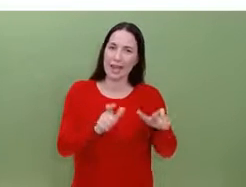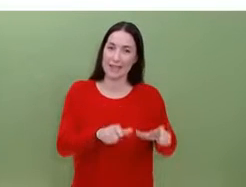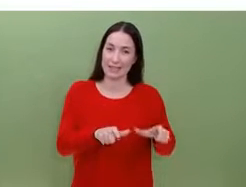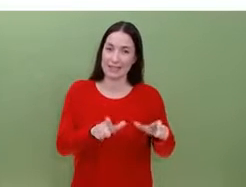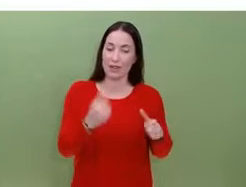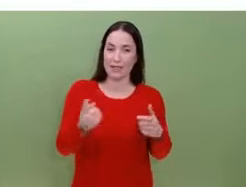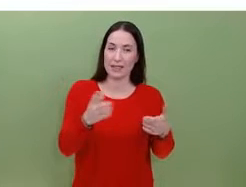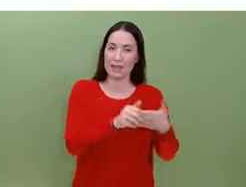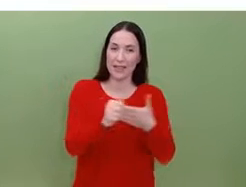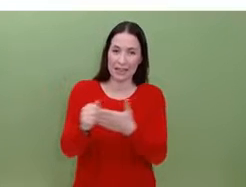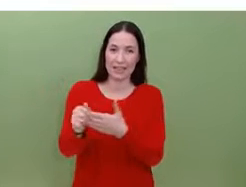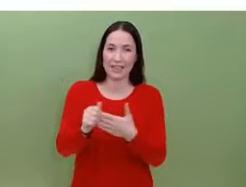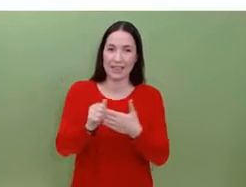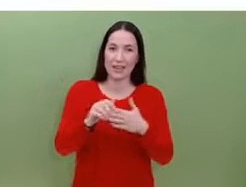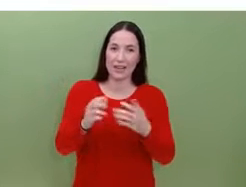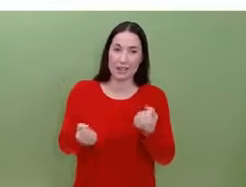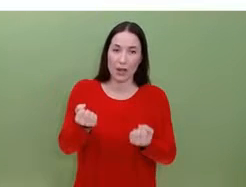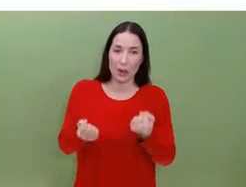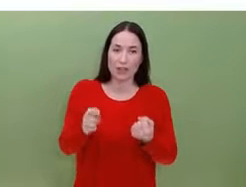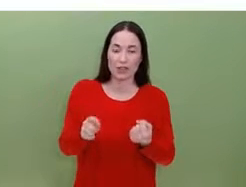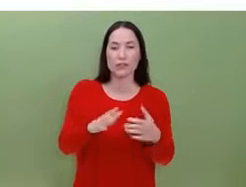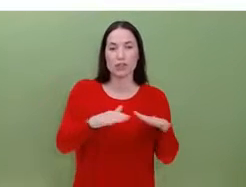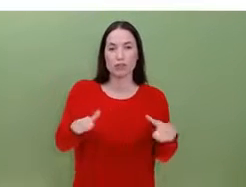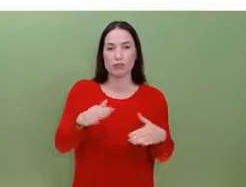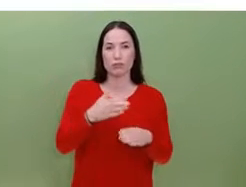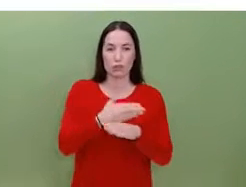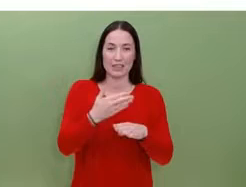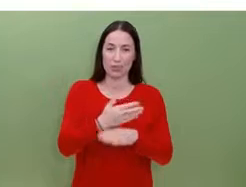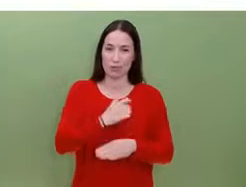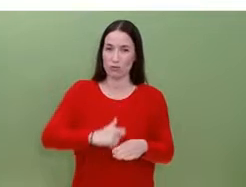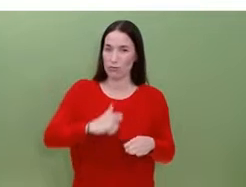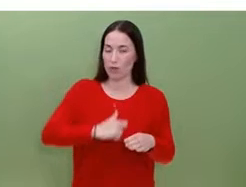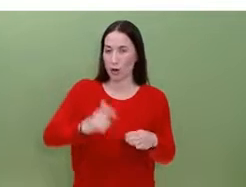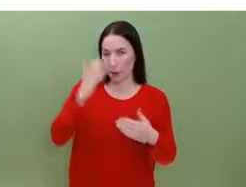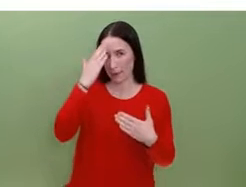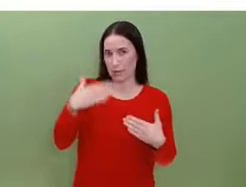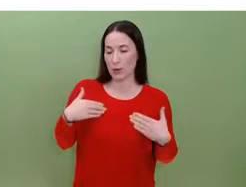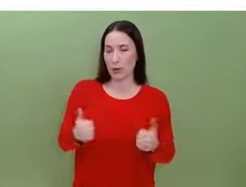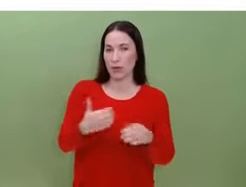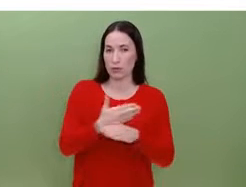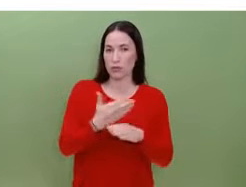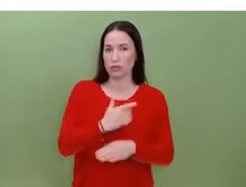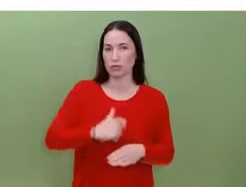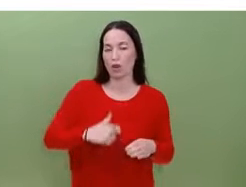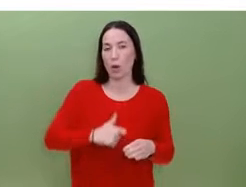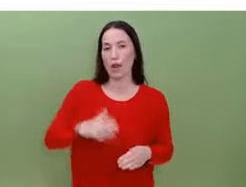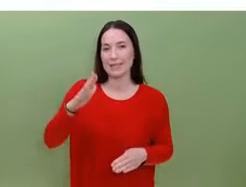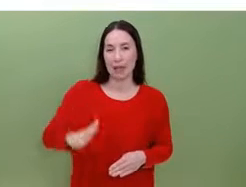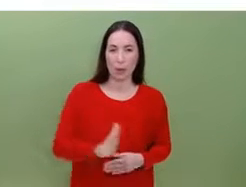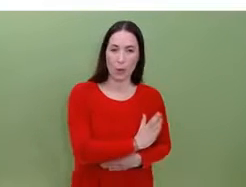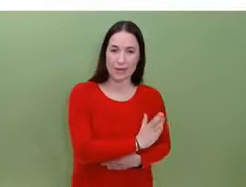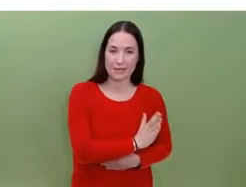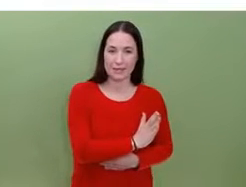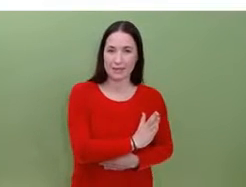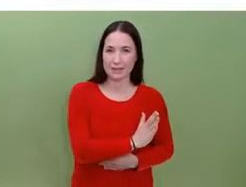of the children wellbeing practitioner role and the education mental health practitioner role across the Southwest. So Holly's going to